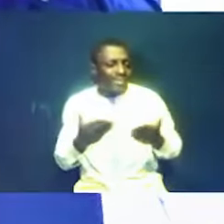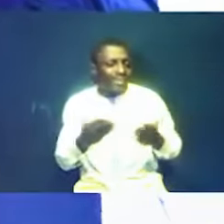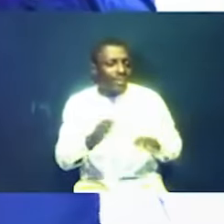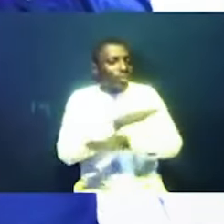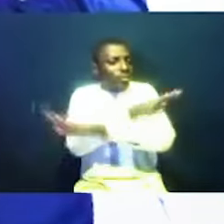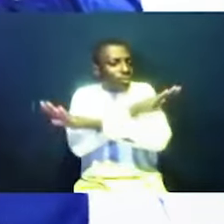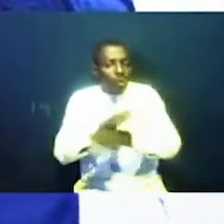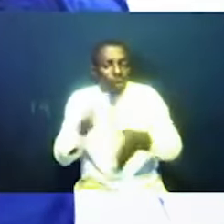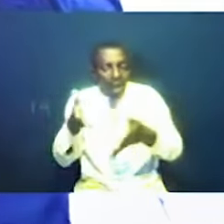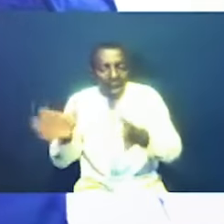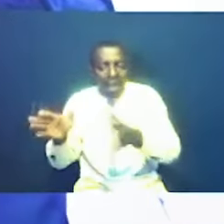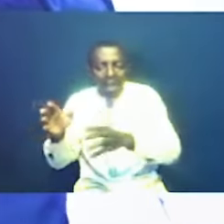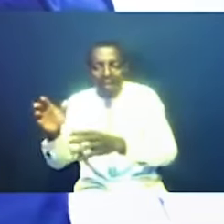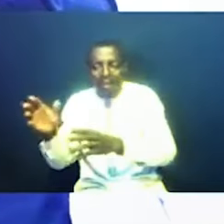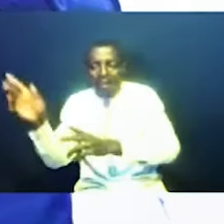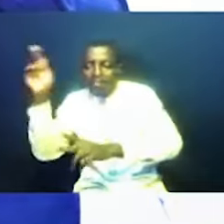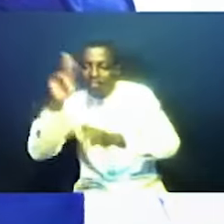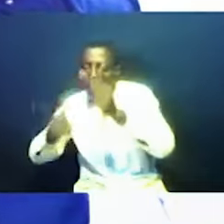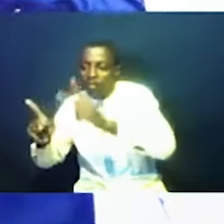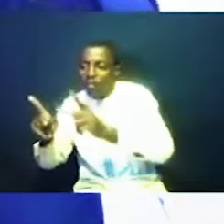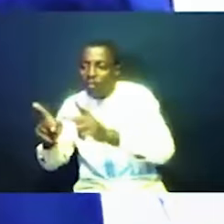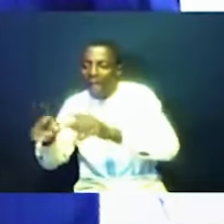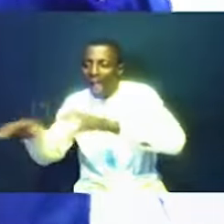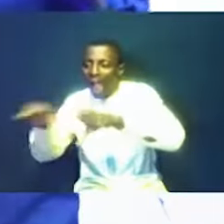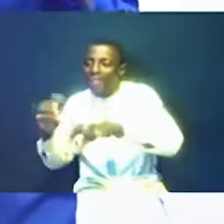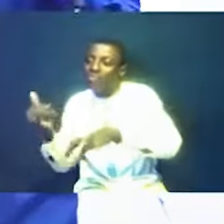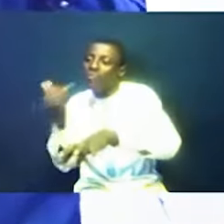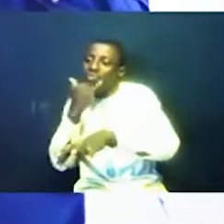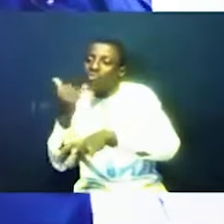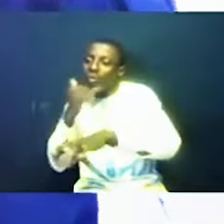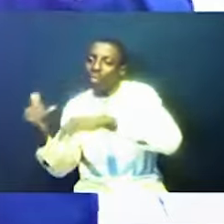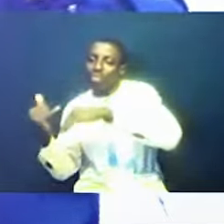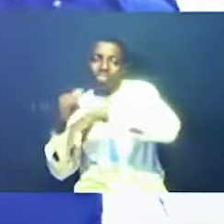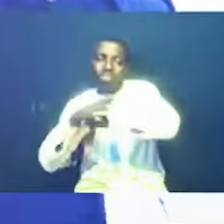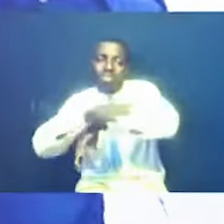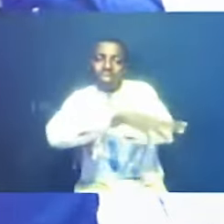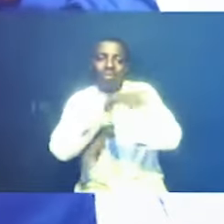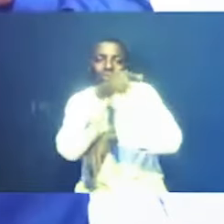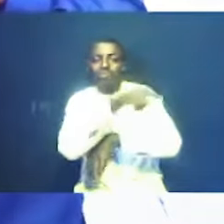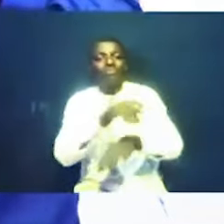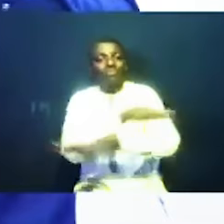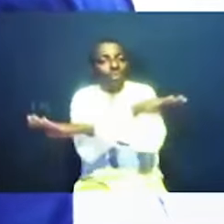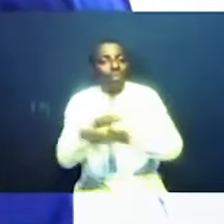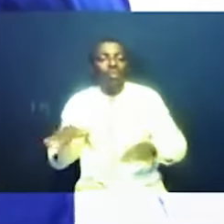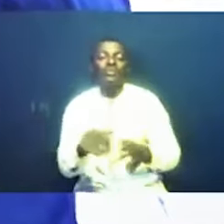convictions for the sake of popularity. Now